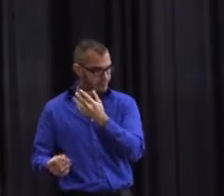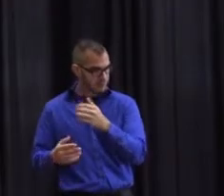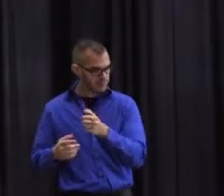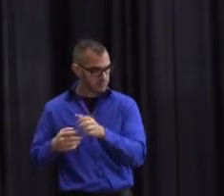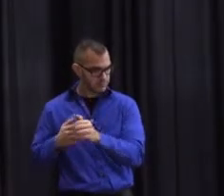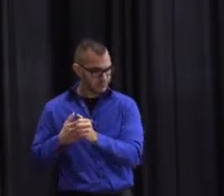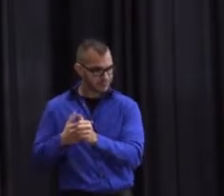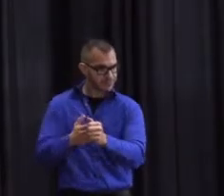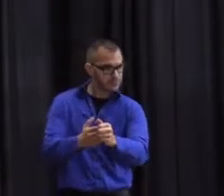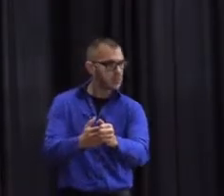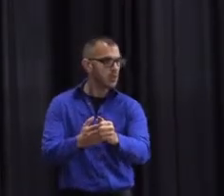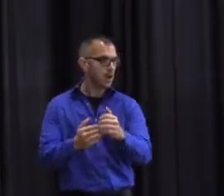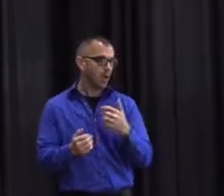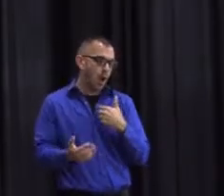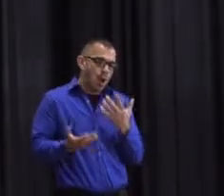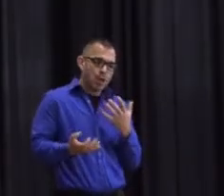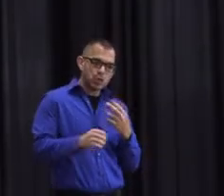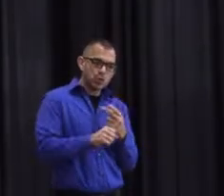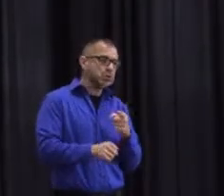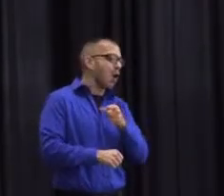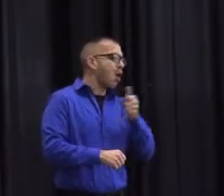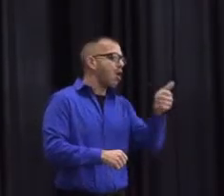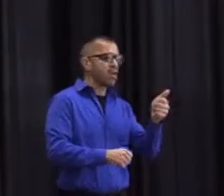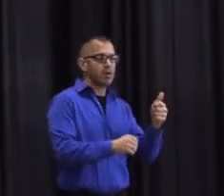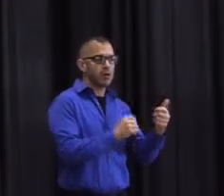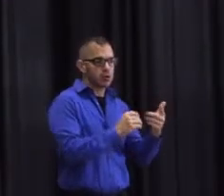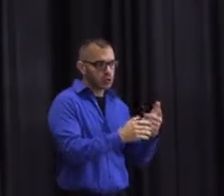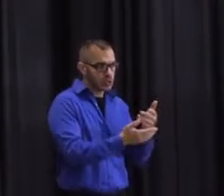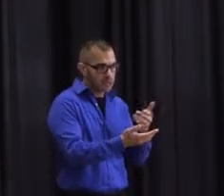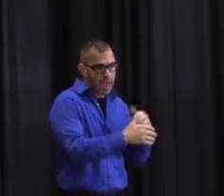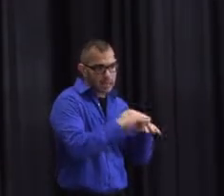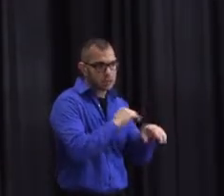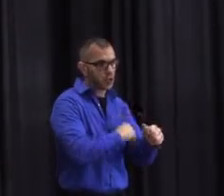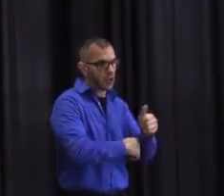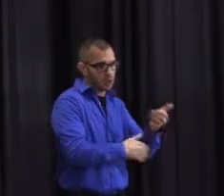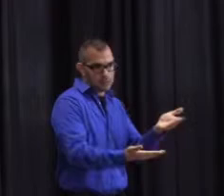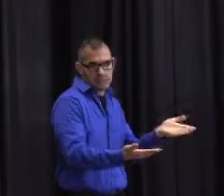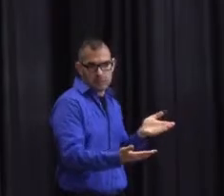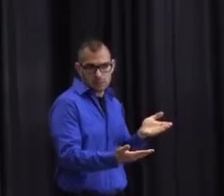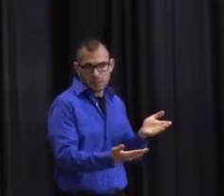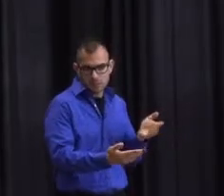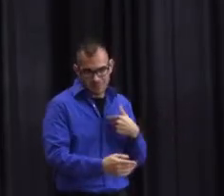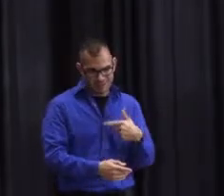able to use multiple things, but if I'm already having them paying,